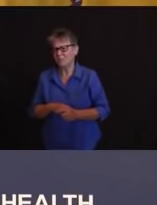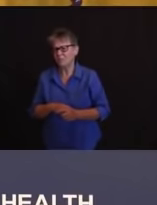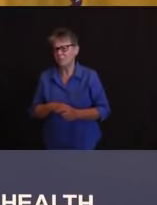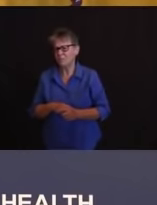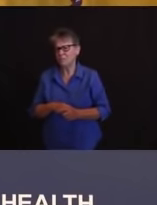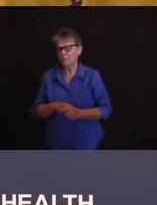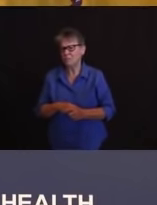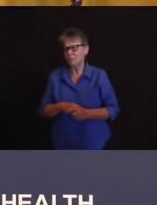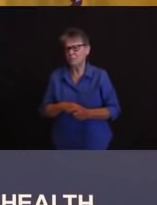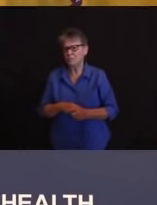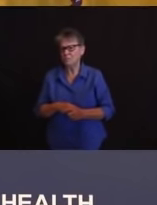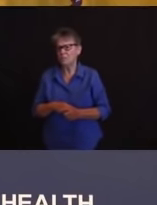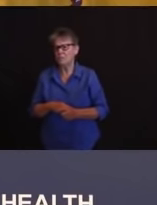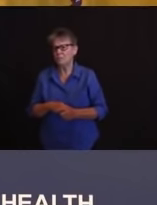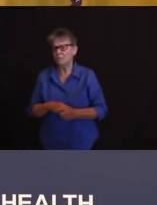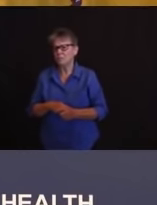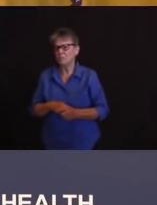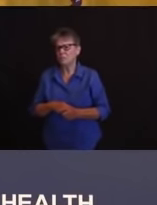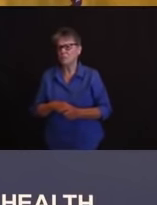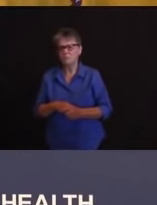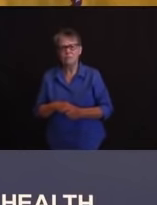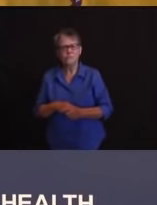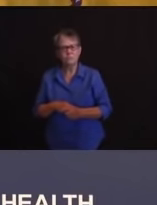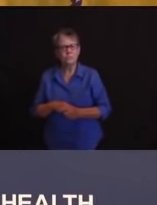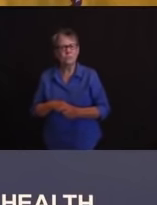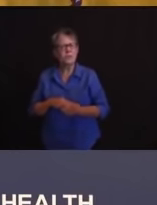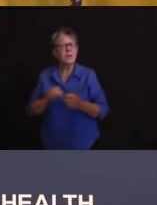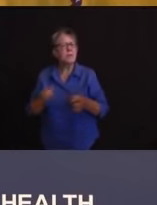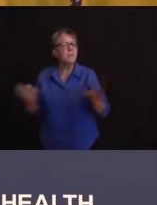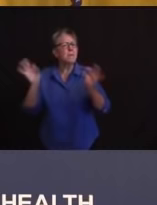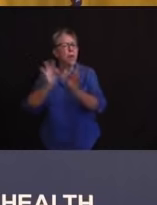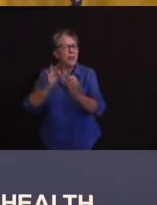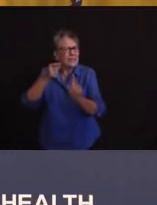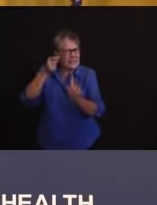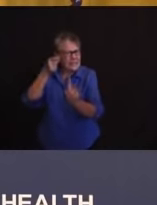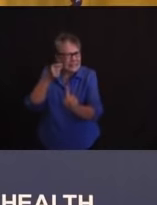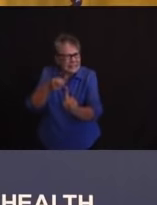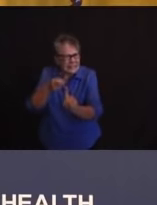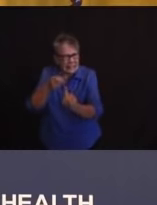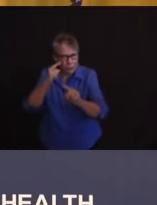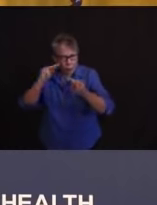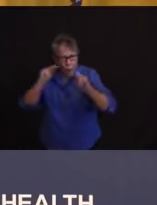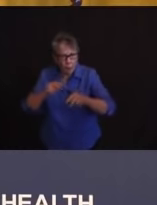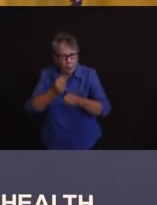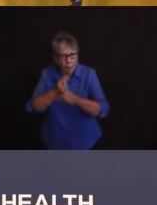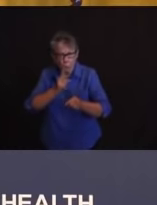you. Anything for you, sir? Okay. Give us 1 sec.